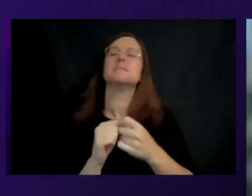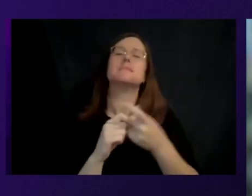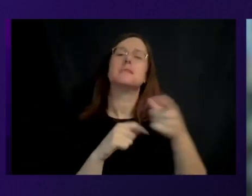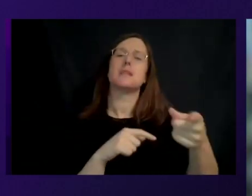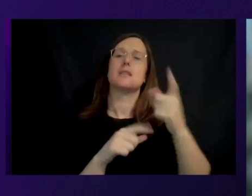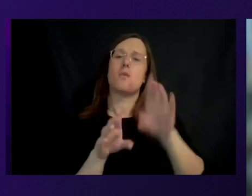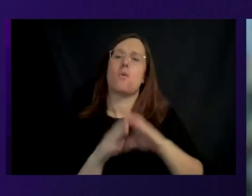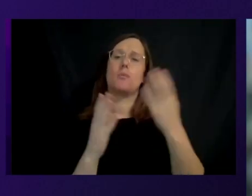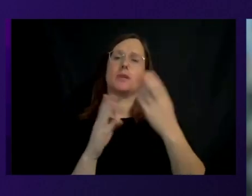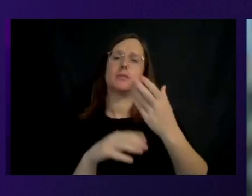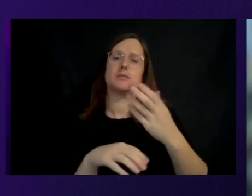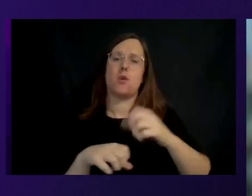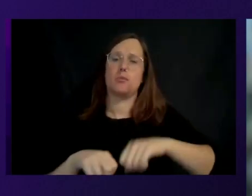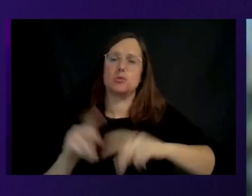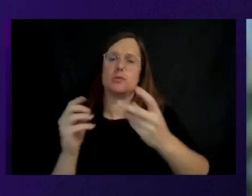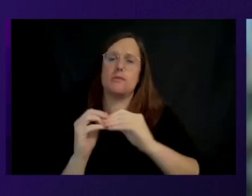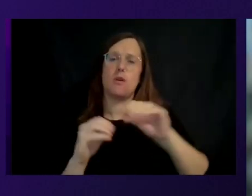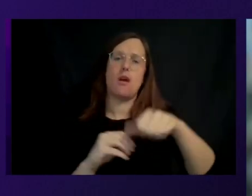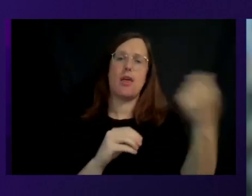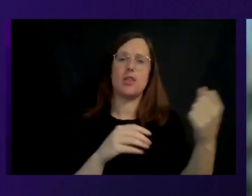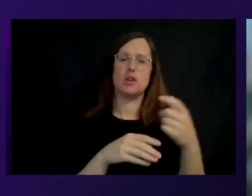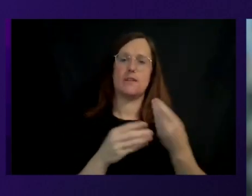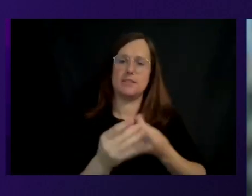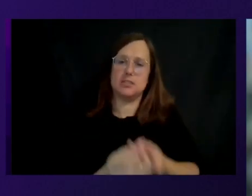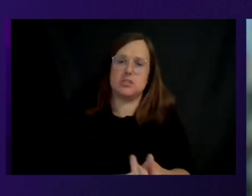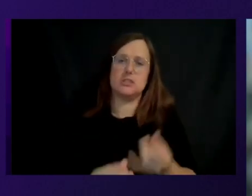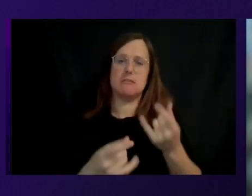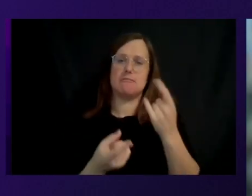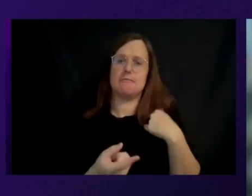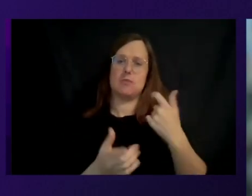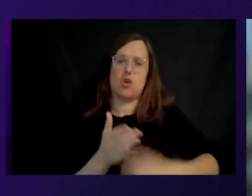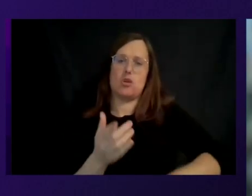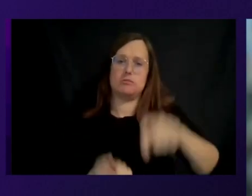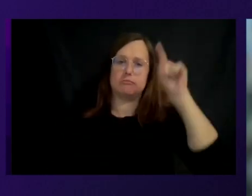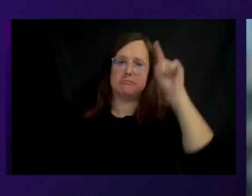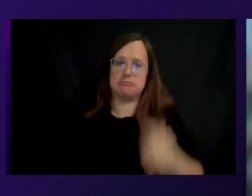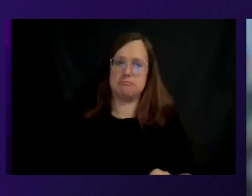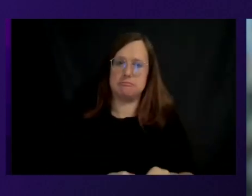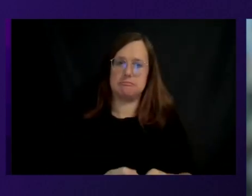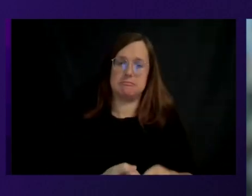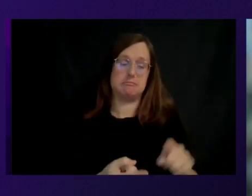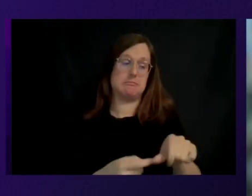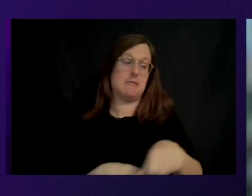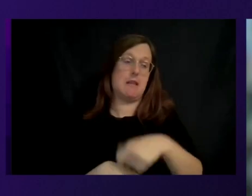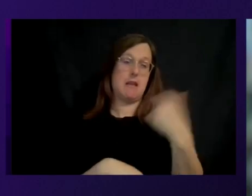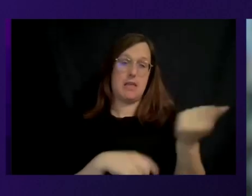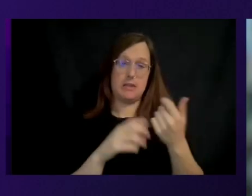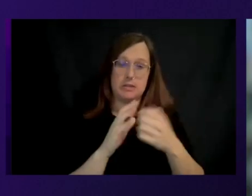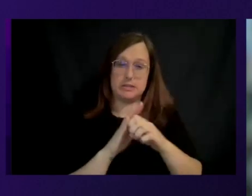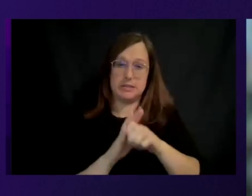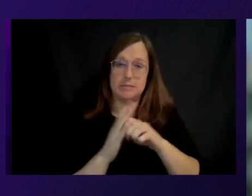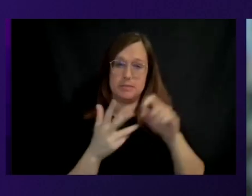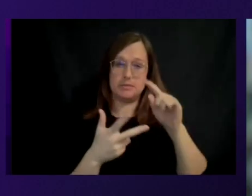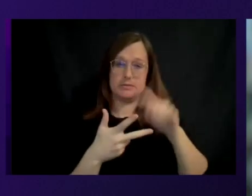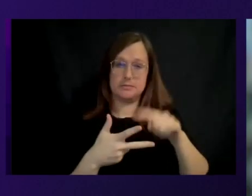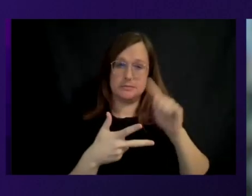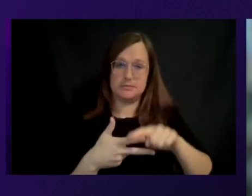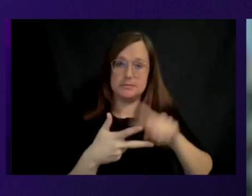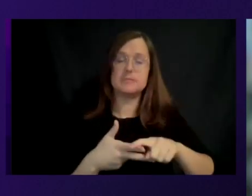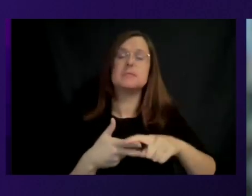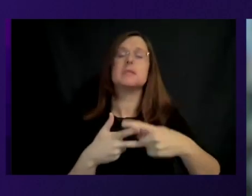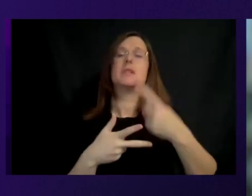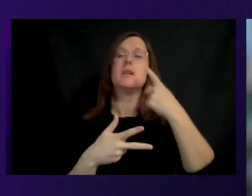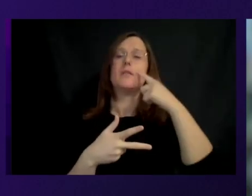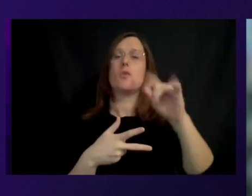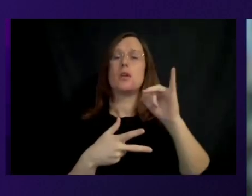improve efficiency and bring down costs over time. So the next example to cover is specific to Inferentia and Trainium, obviously top